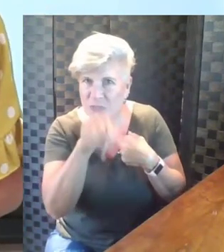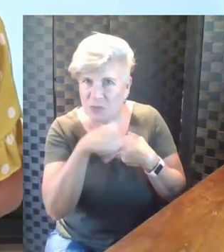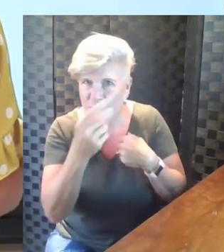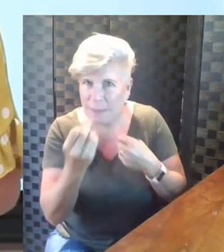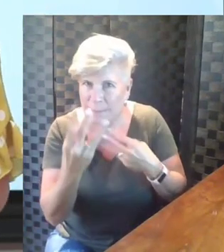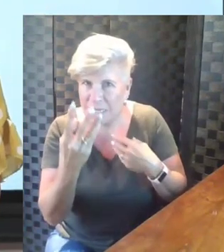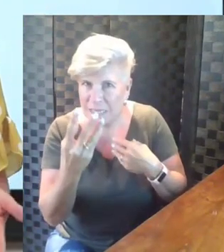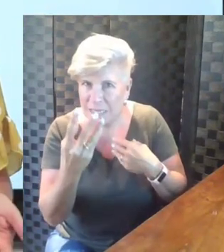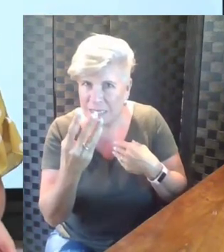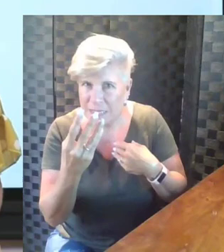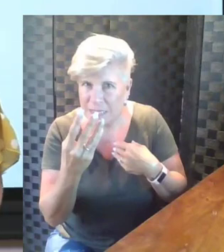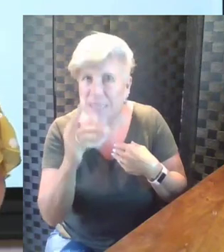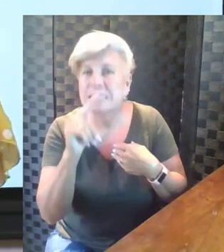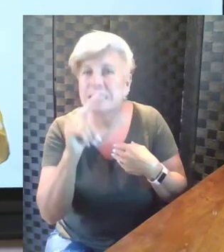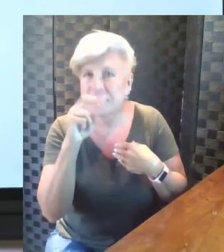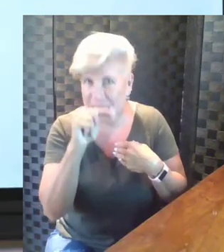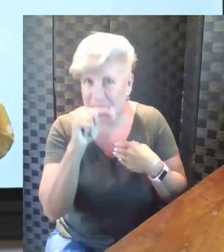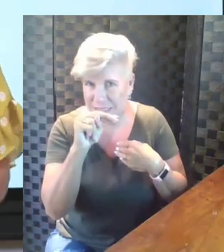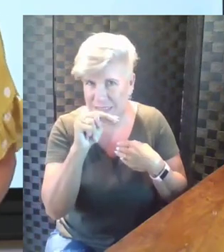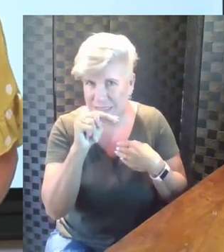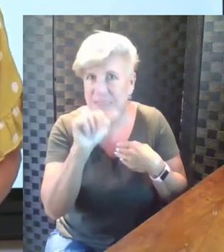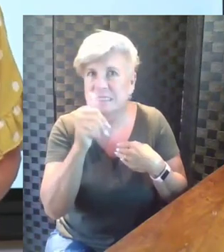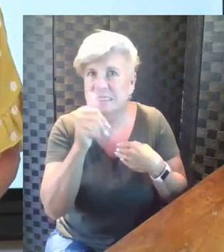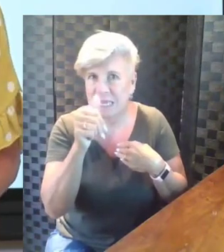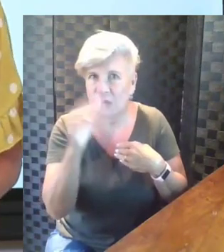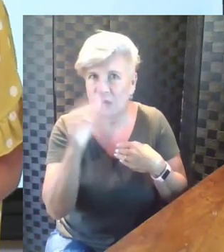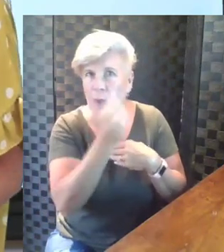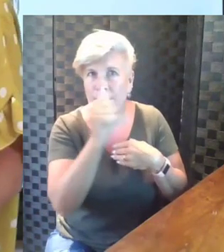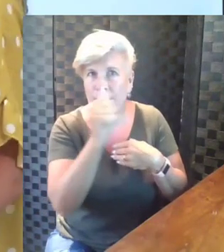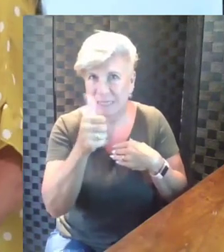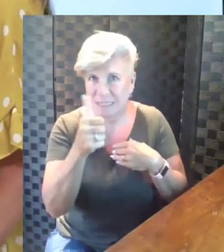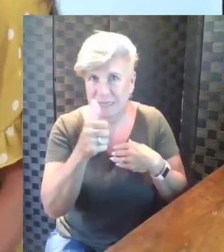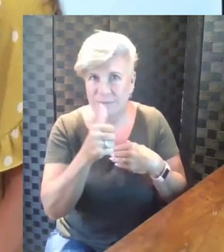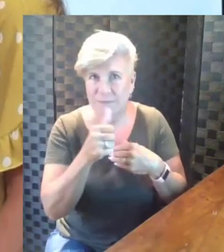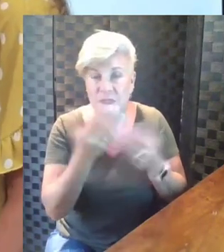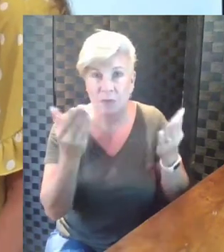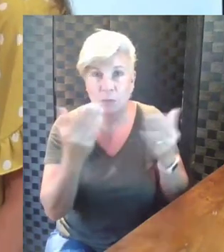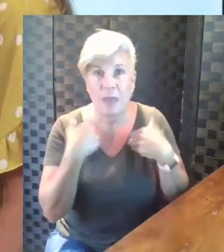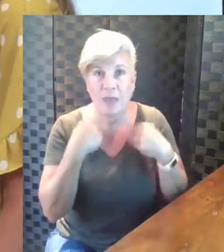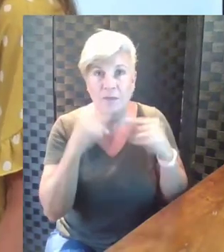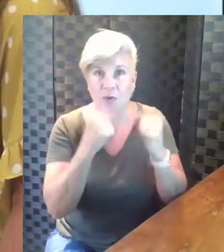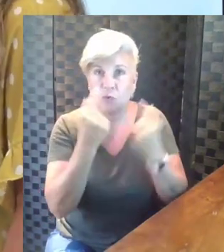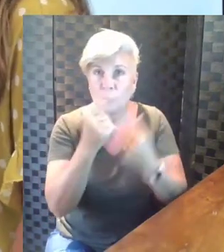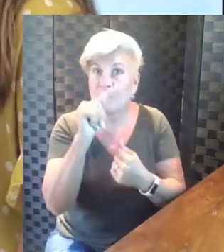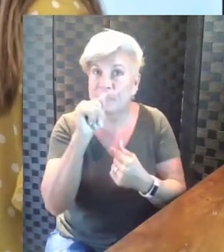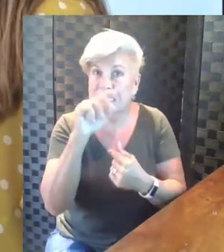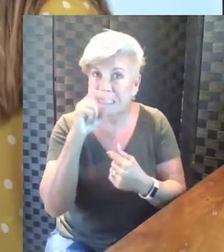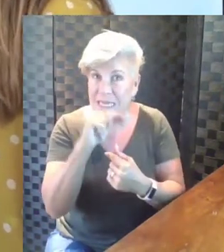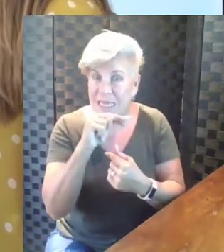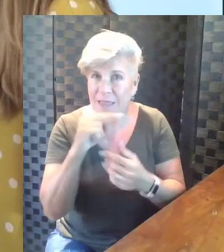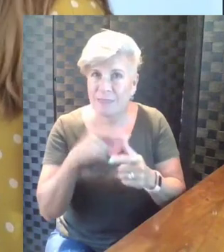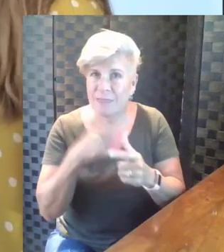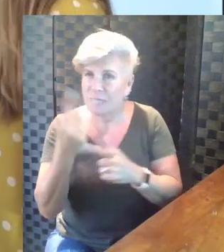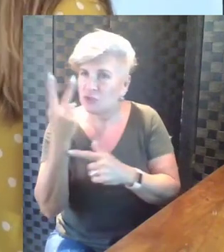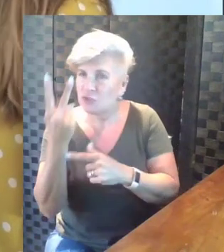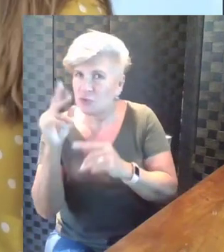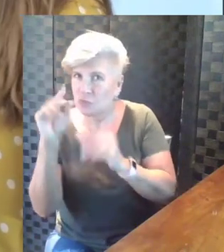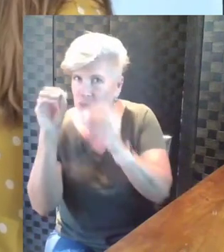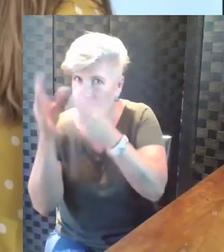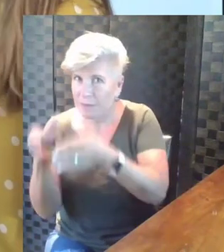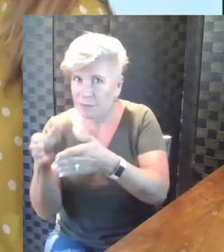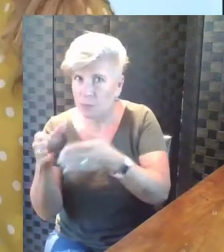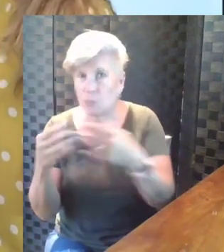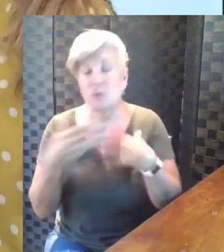circle? 10. We were practicing grabbing that group of 10. And so here we had our 10, and then we had 2 left over, so